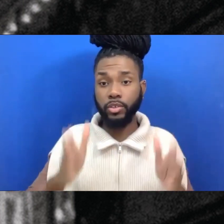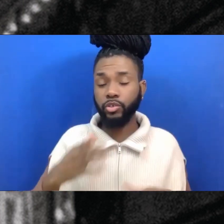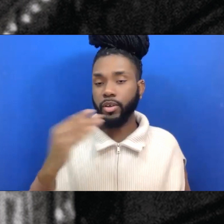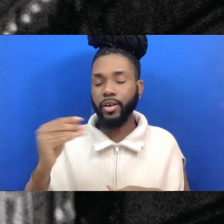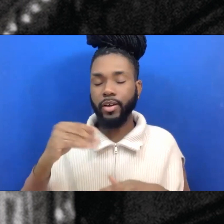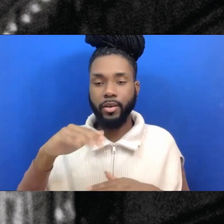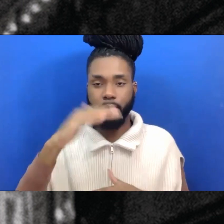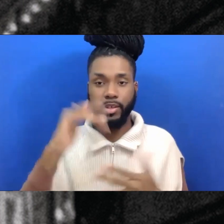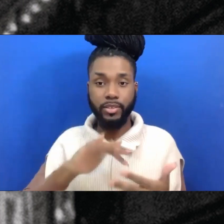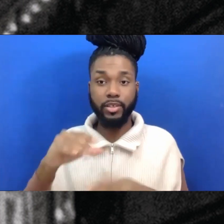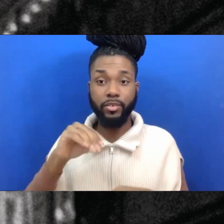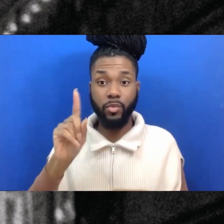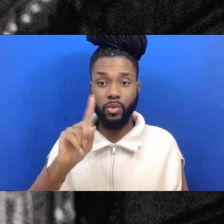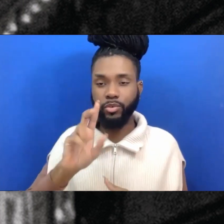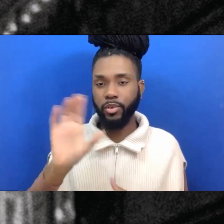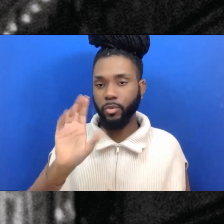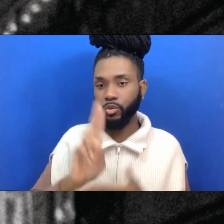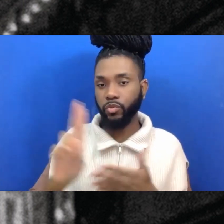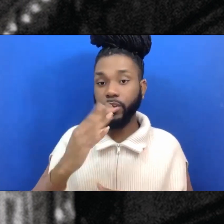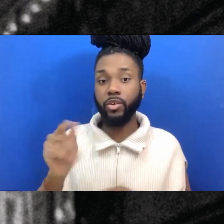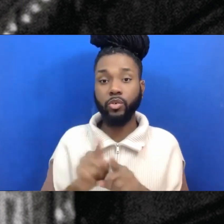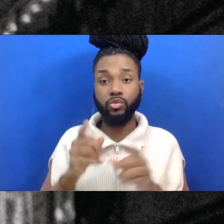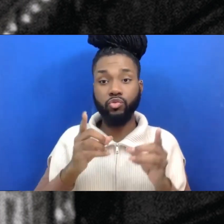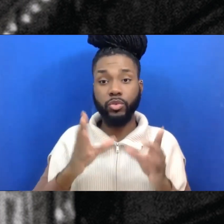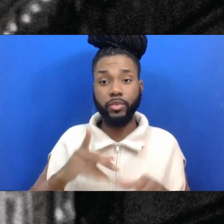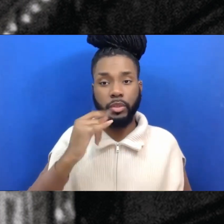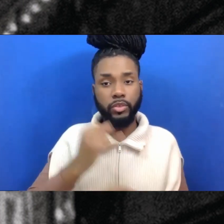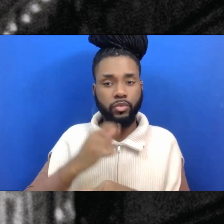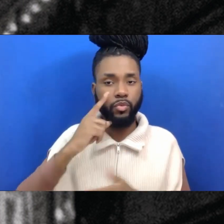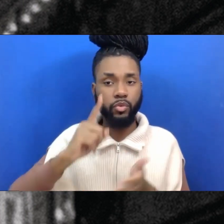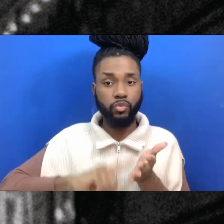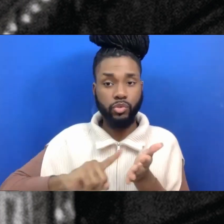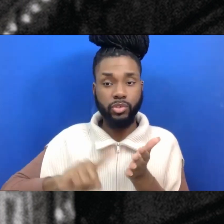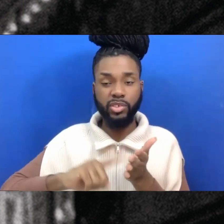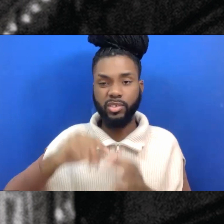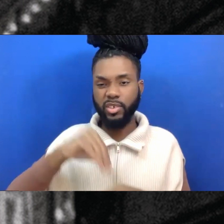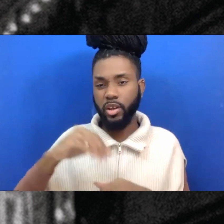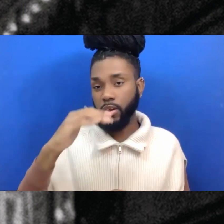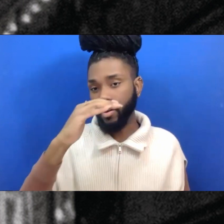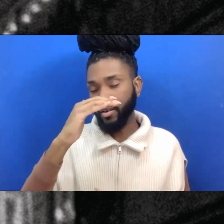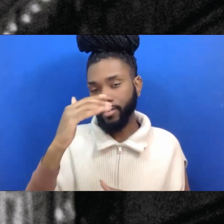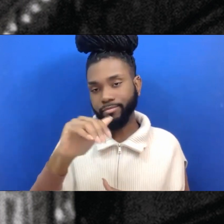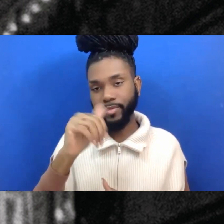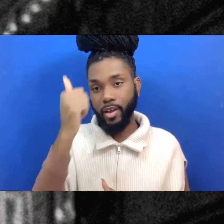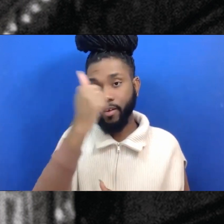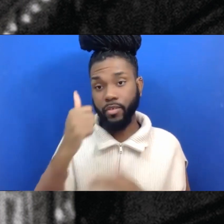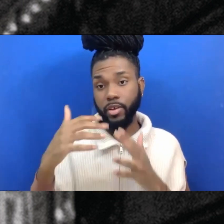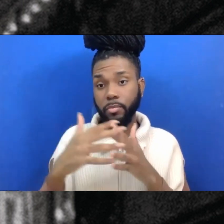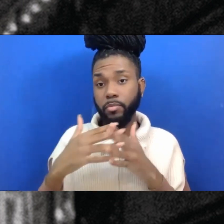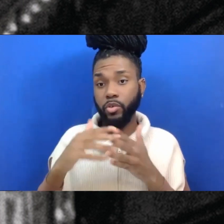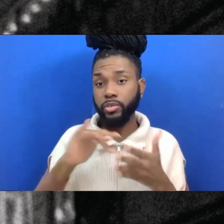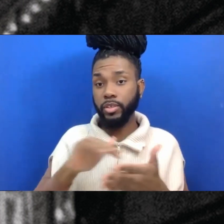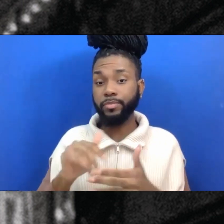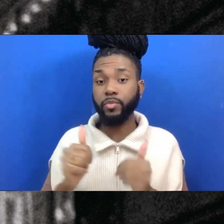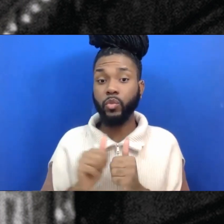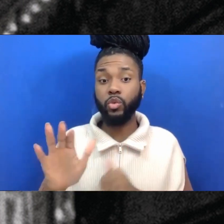Columbia University and serves as the director of the Institute for Research in African American Studies. With her